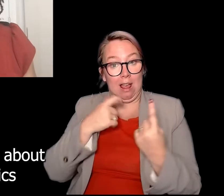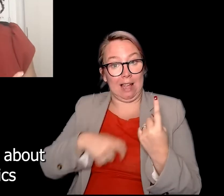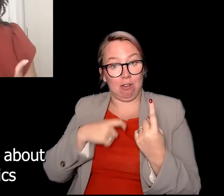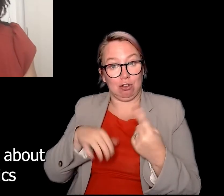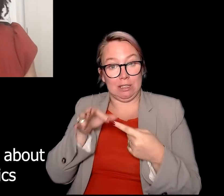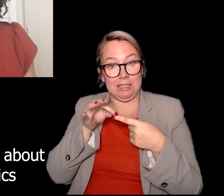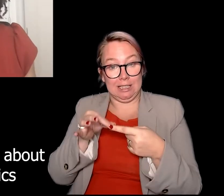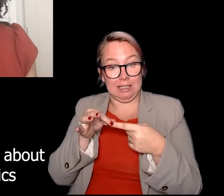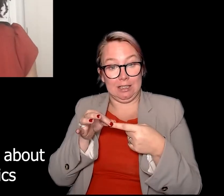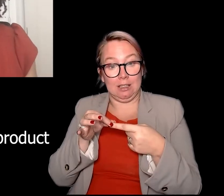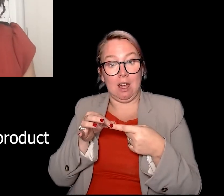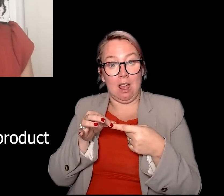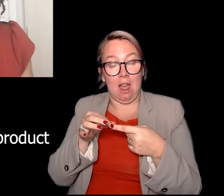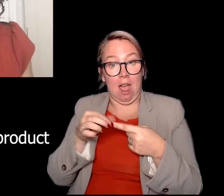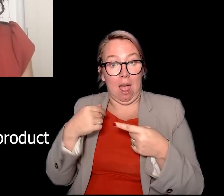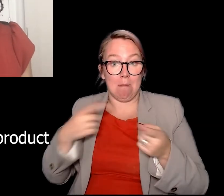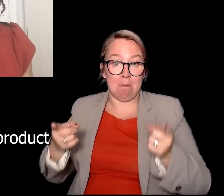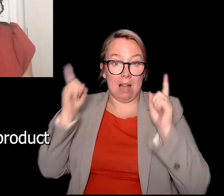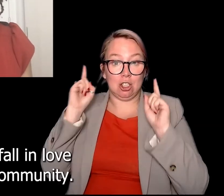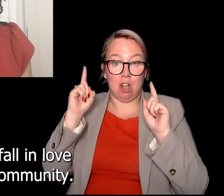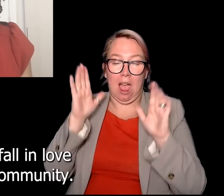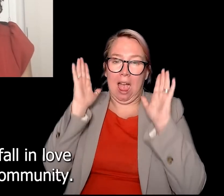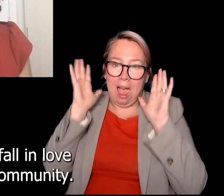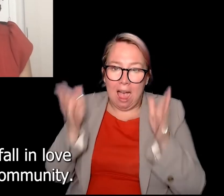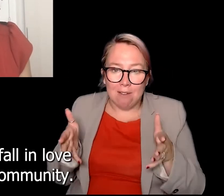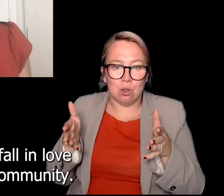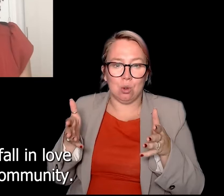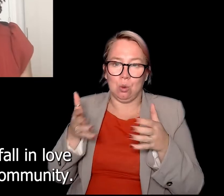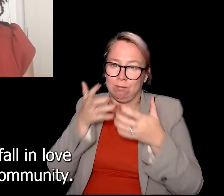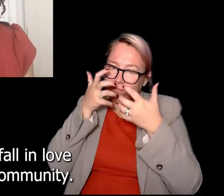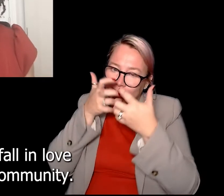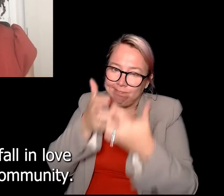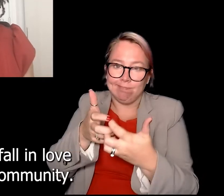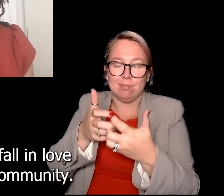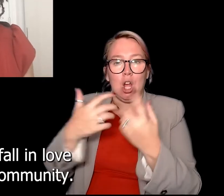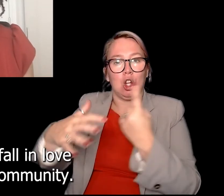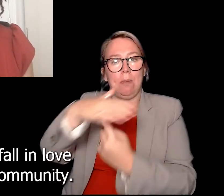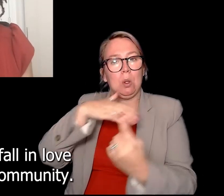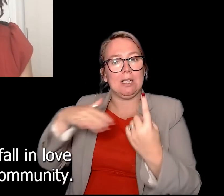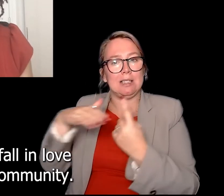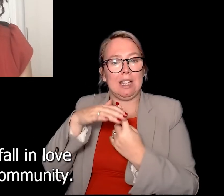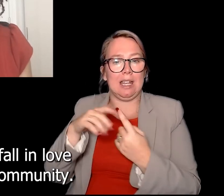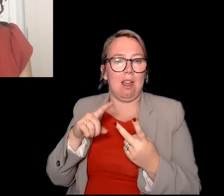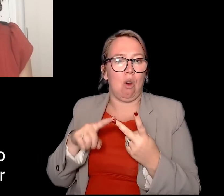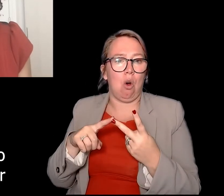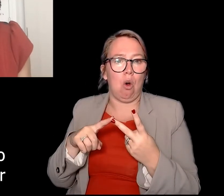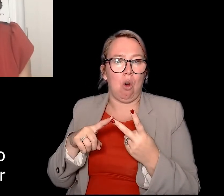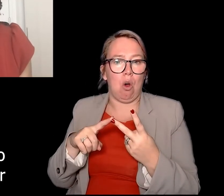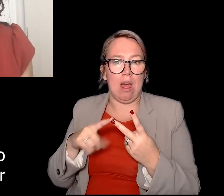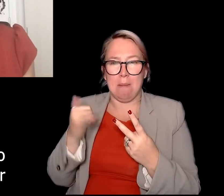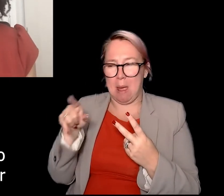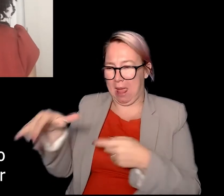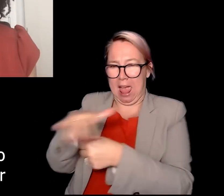think about when you know, one of the characteristics that I think makes a great product manager is someone that can fall in love with a problem space, with a community. I'm